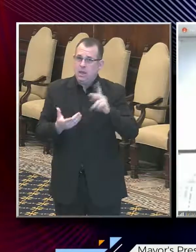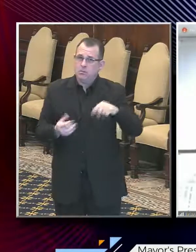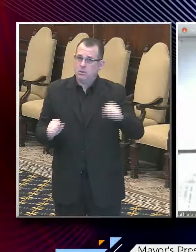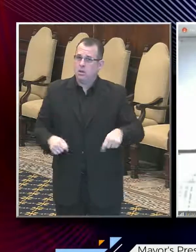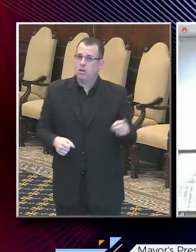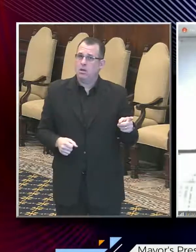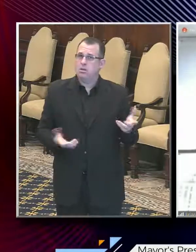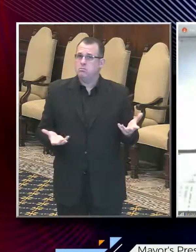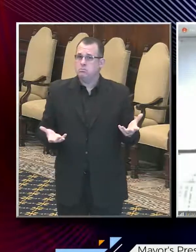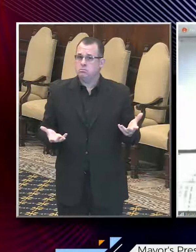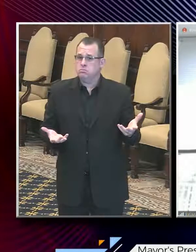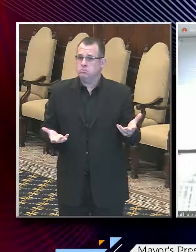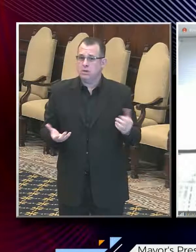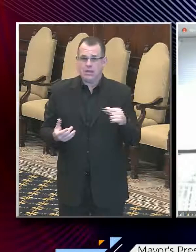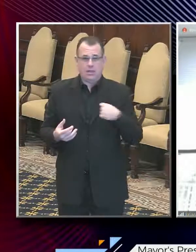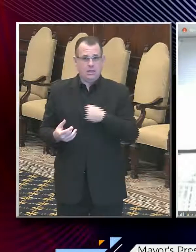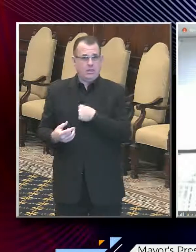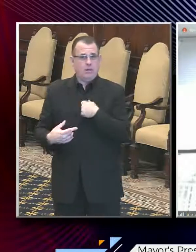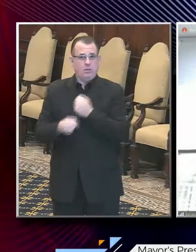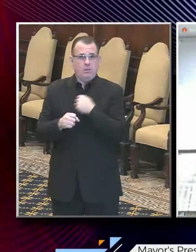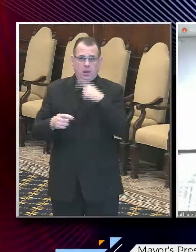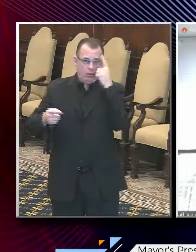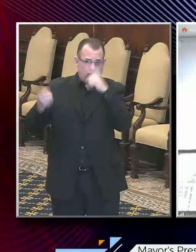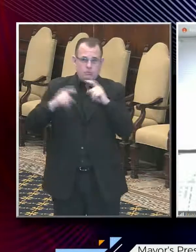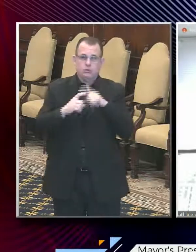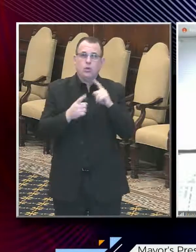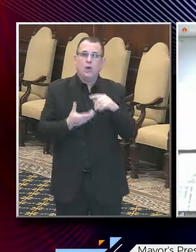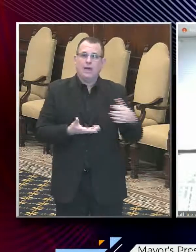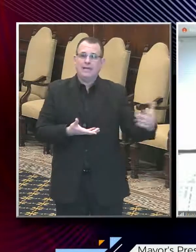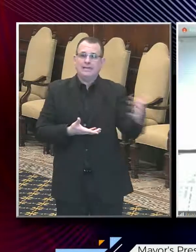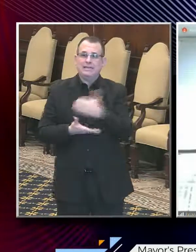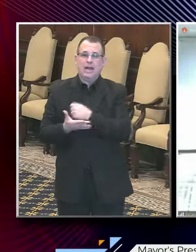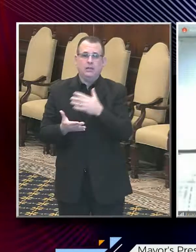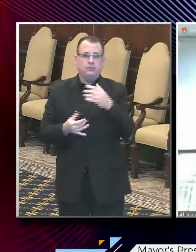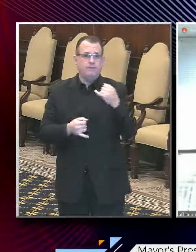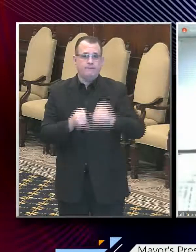litter at the end of the event. So happy to get that